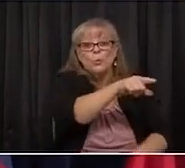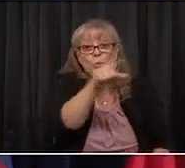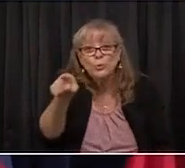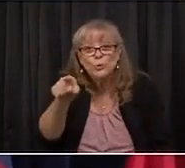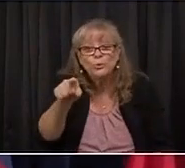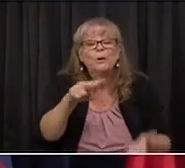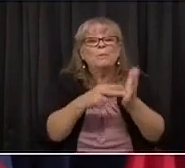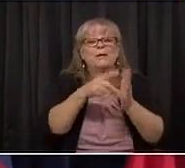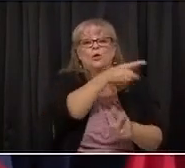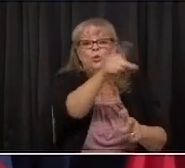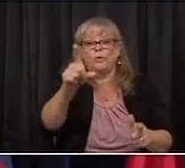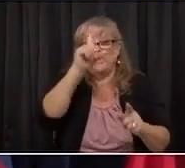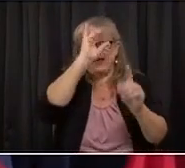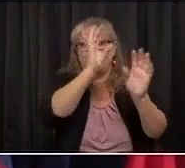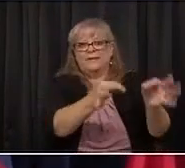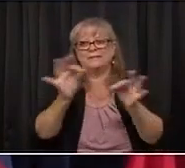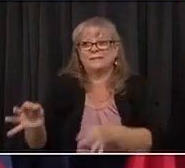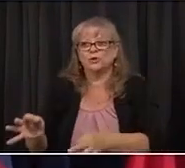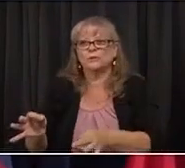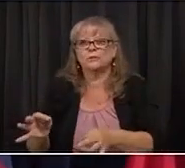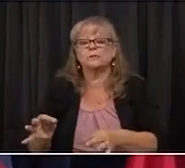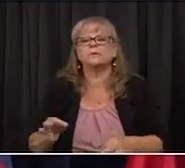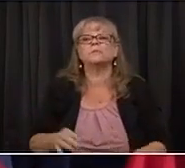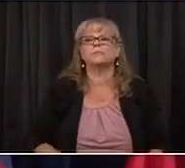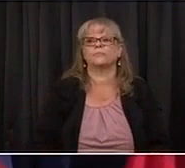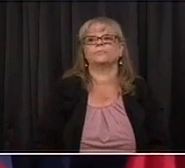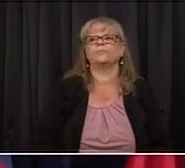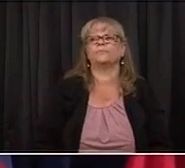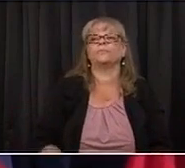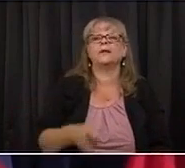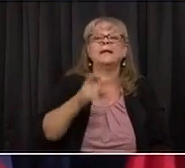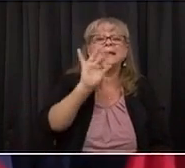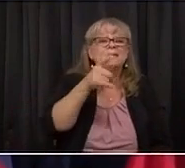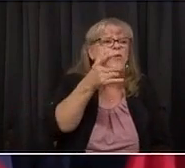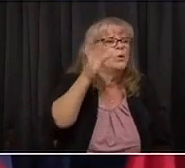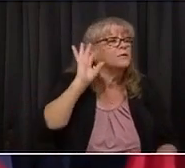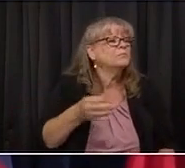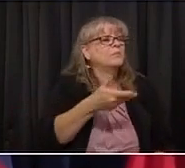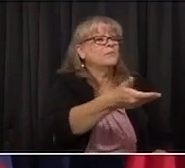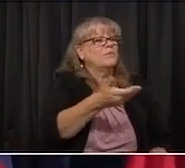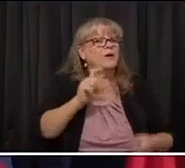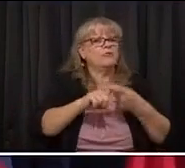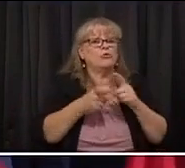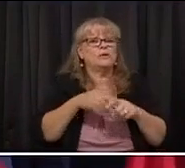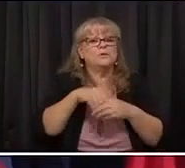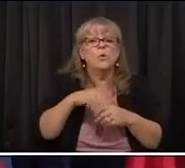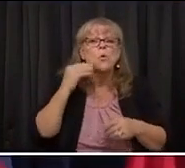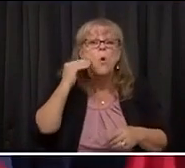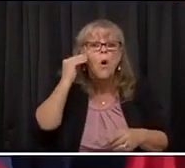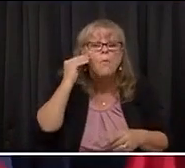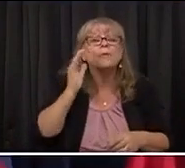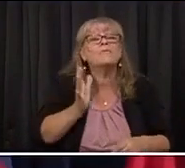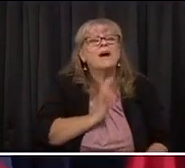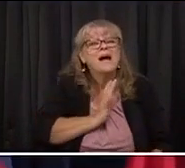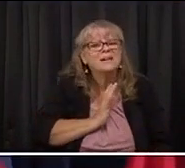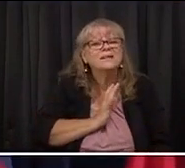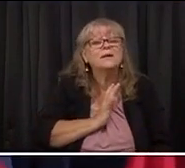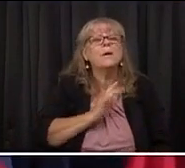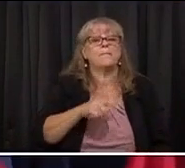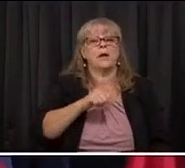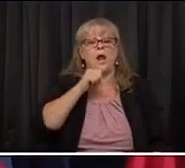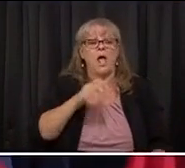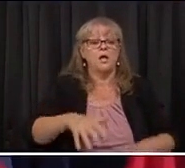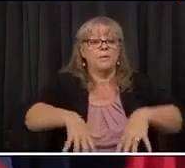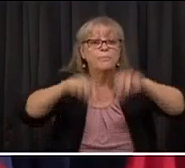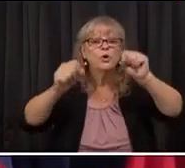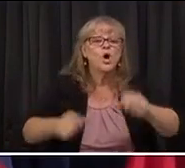right? Have one other couple over, right? You can see people, but the parties are the dangerous environment because it